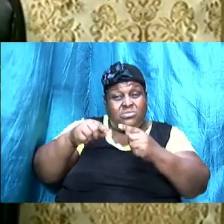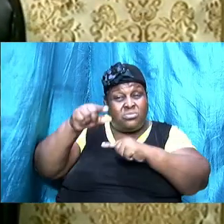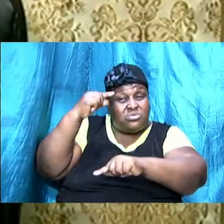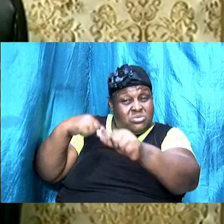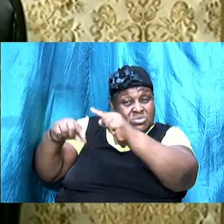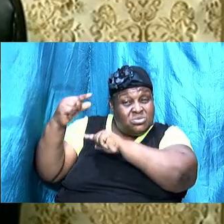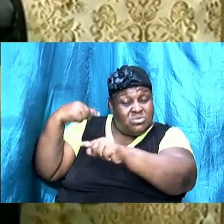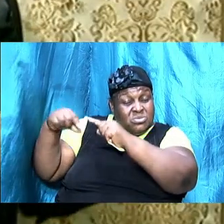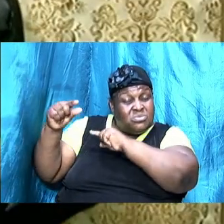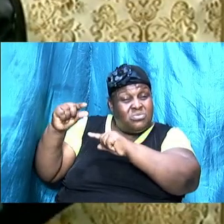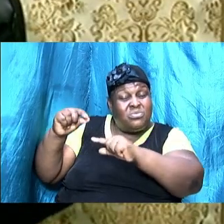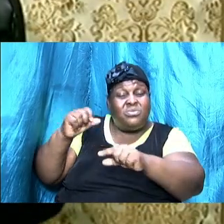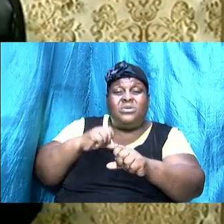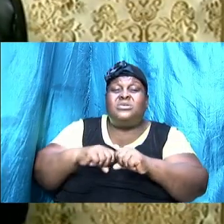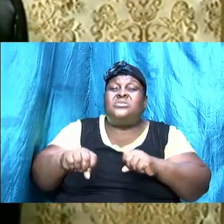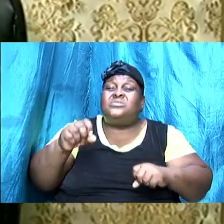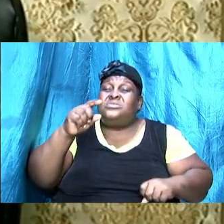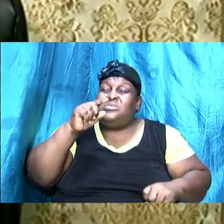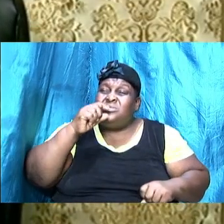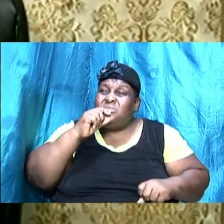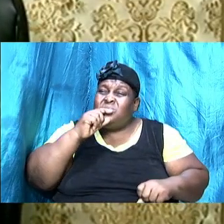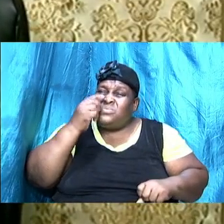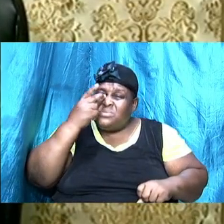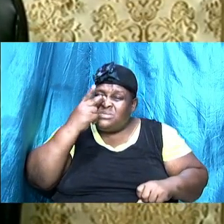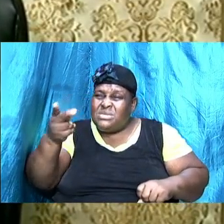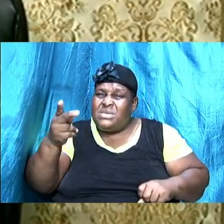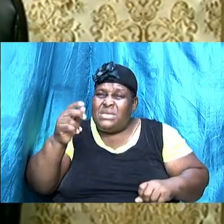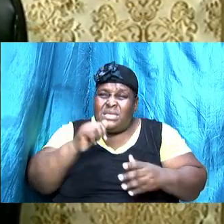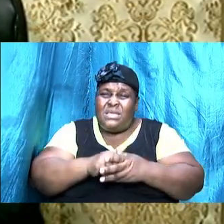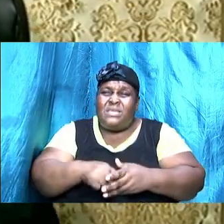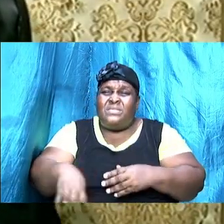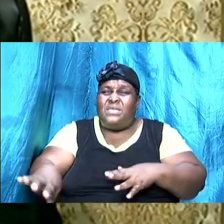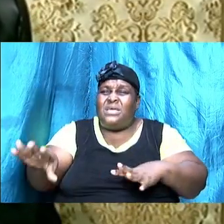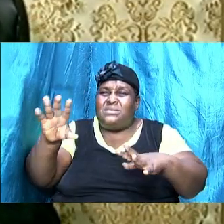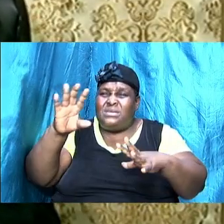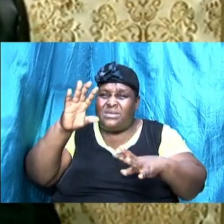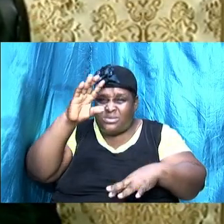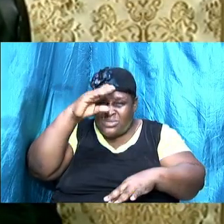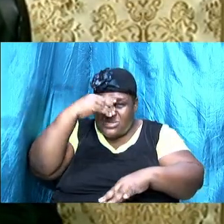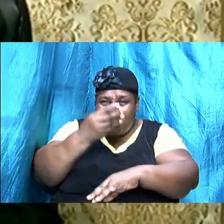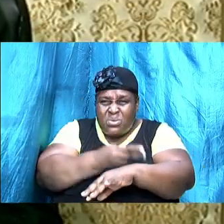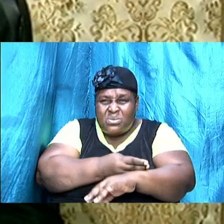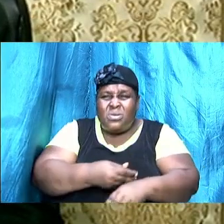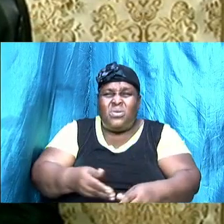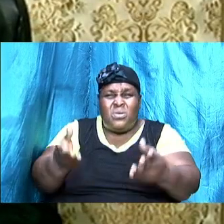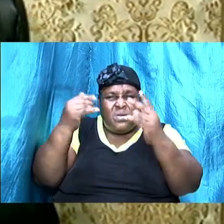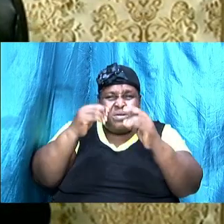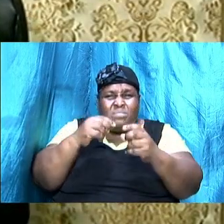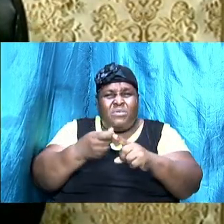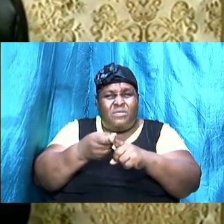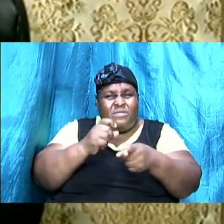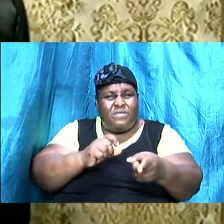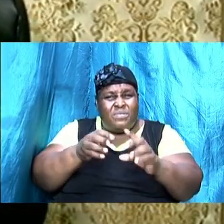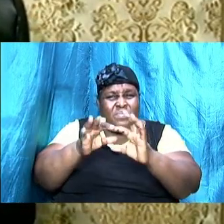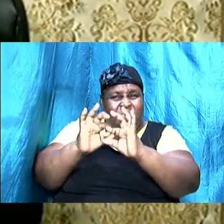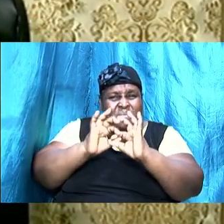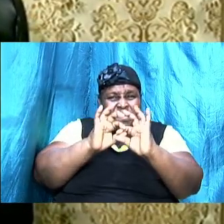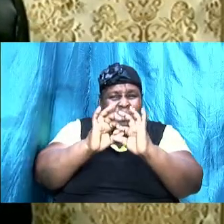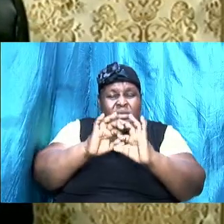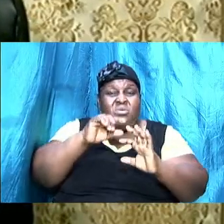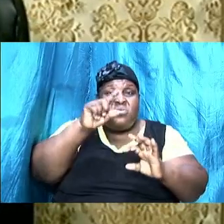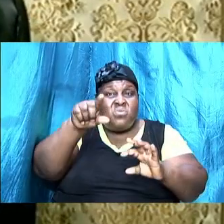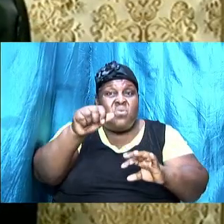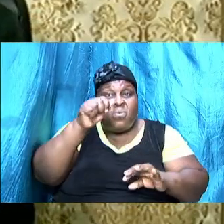see that seed that comes from the union? You, man, have a